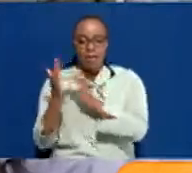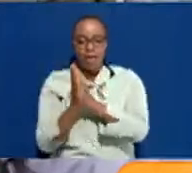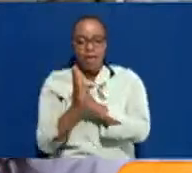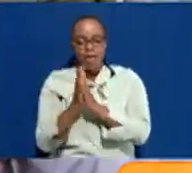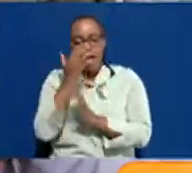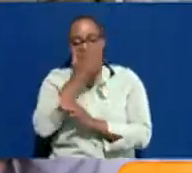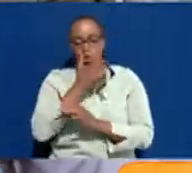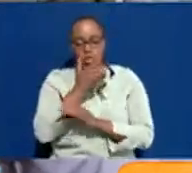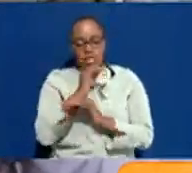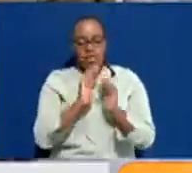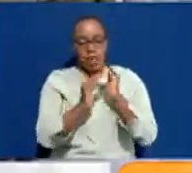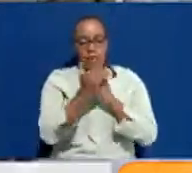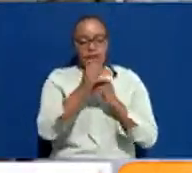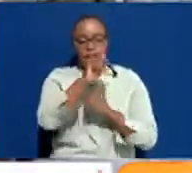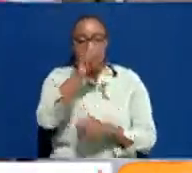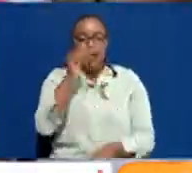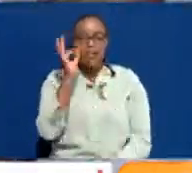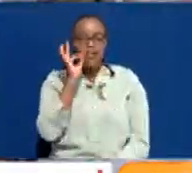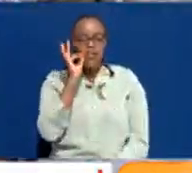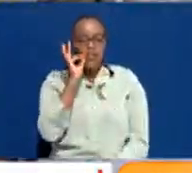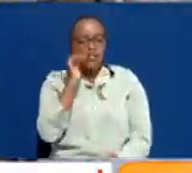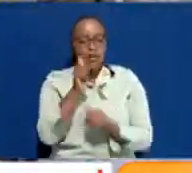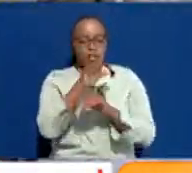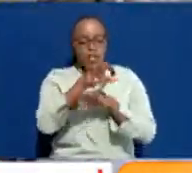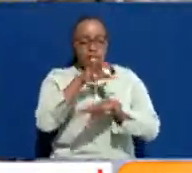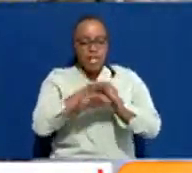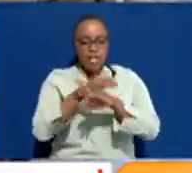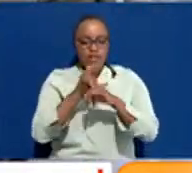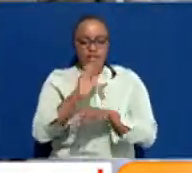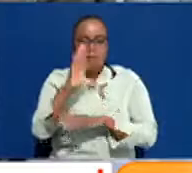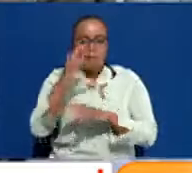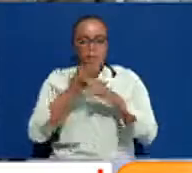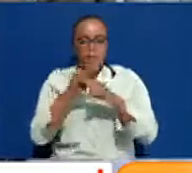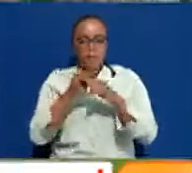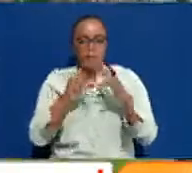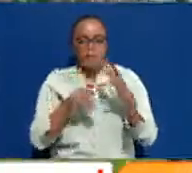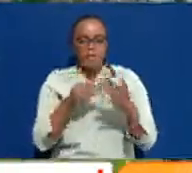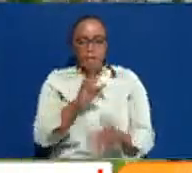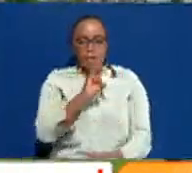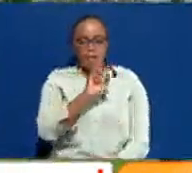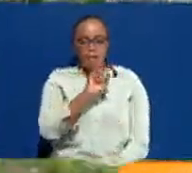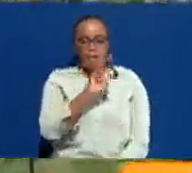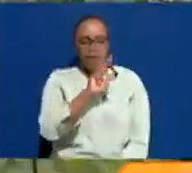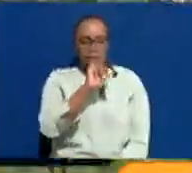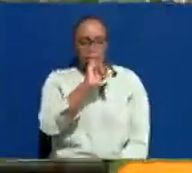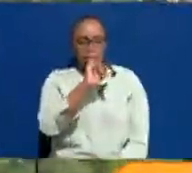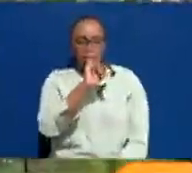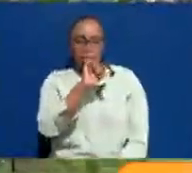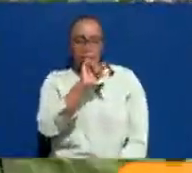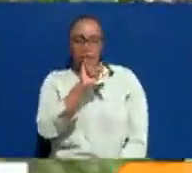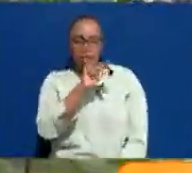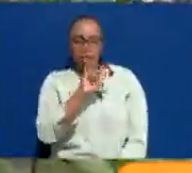asubuhi. Kuna matunda ingine, tunatoa msitu, anaita mariga.